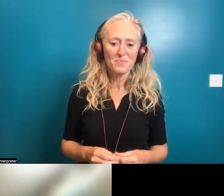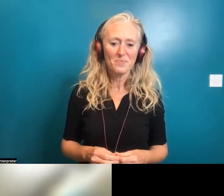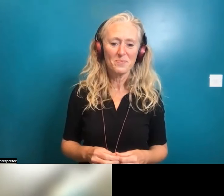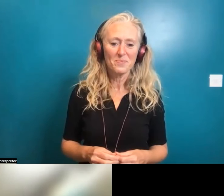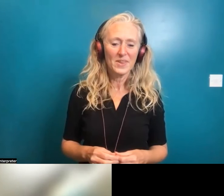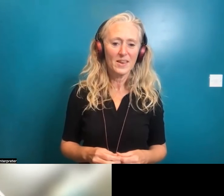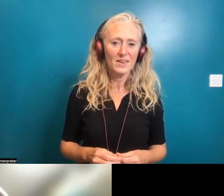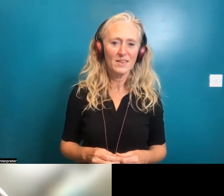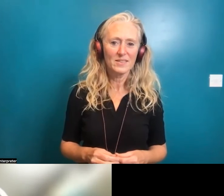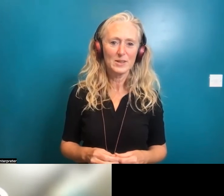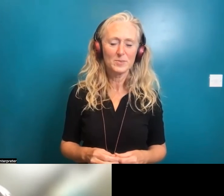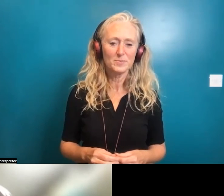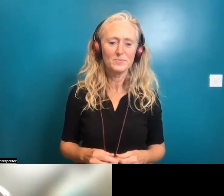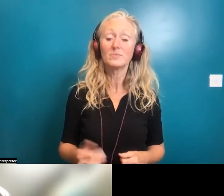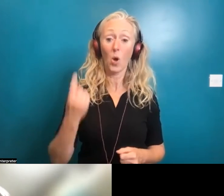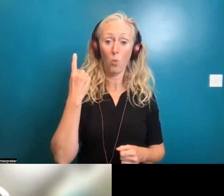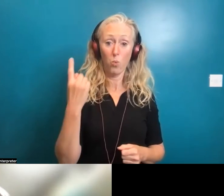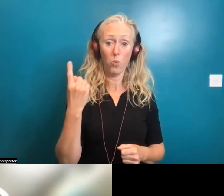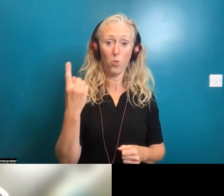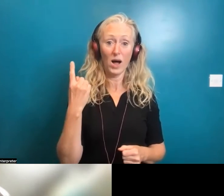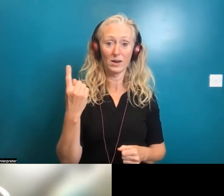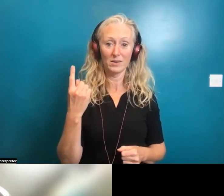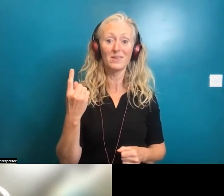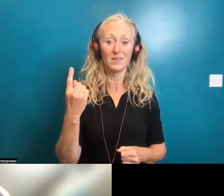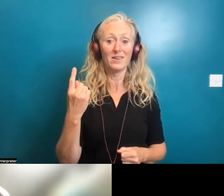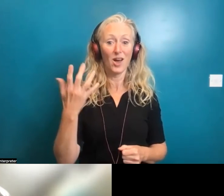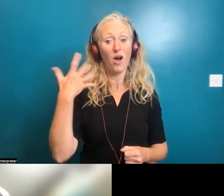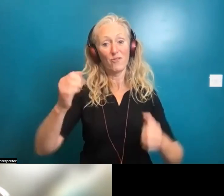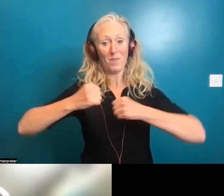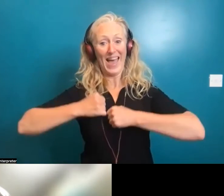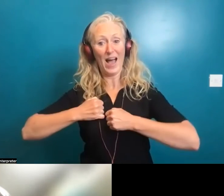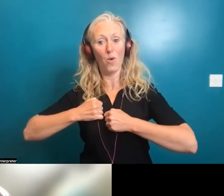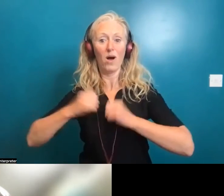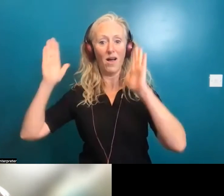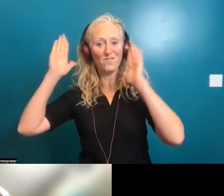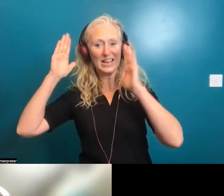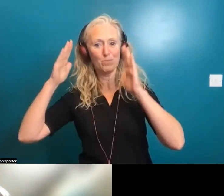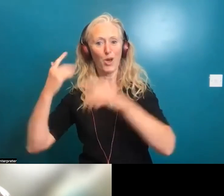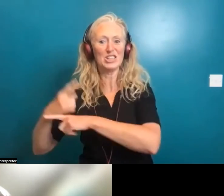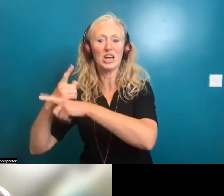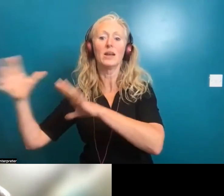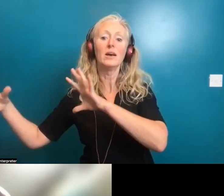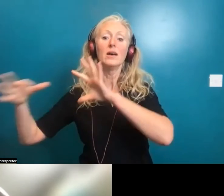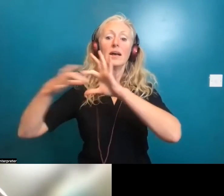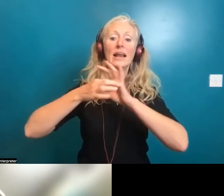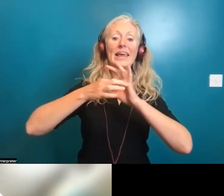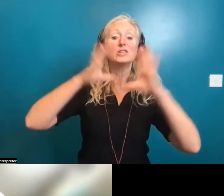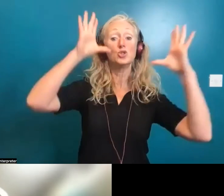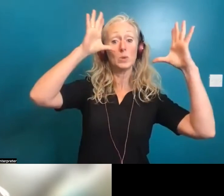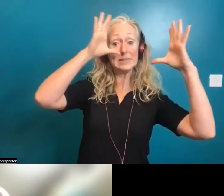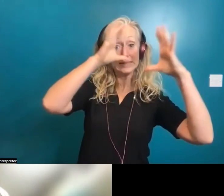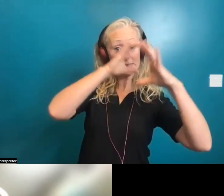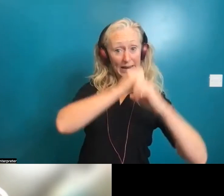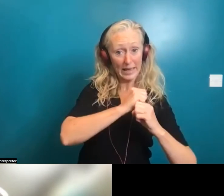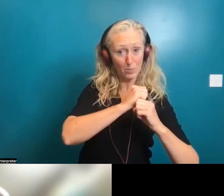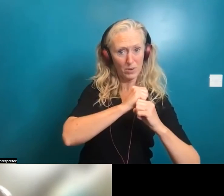up. One that popped up today on our family chat on Facebook was around sleep, and several parents noticing